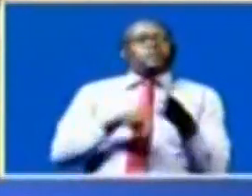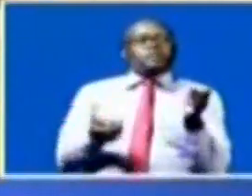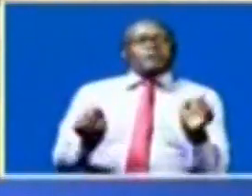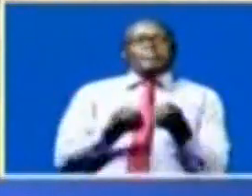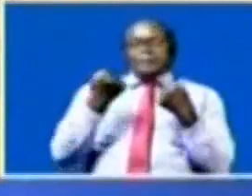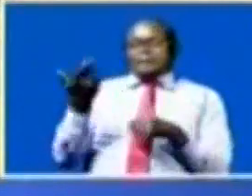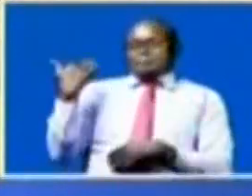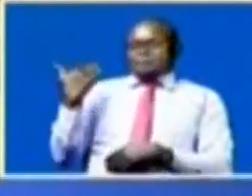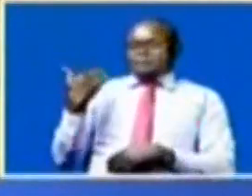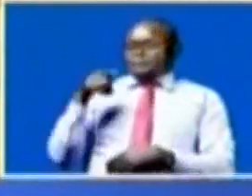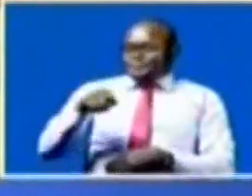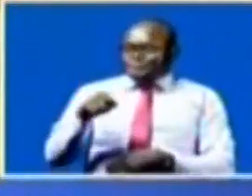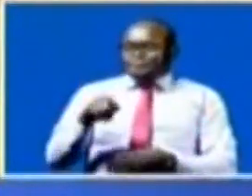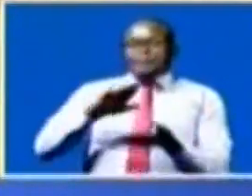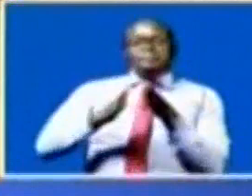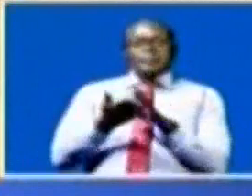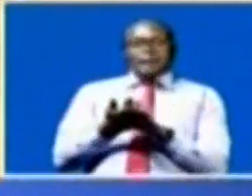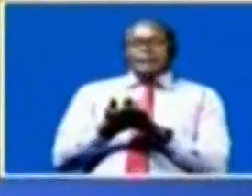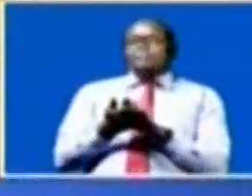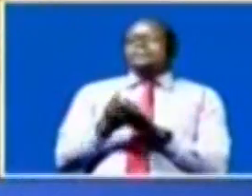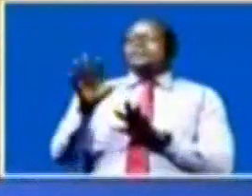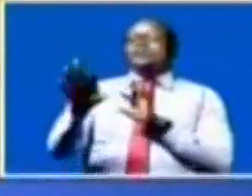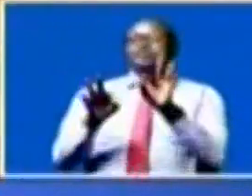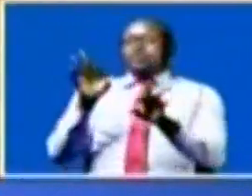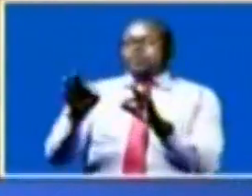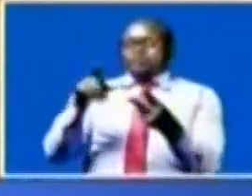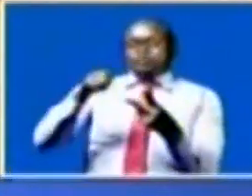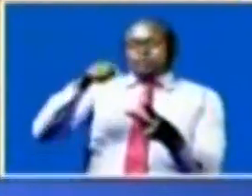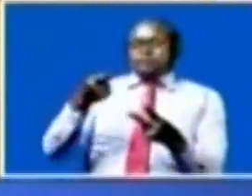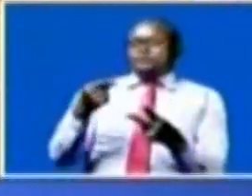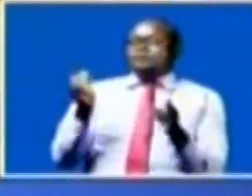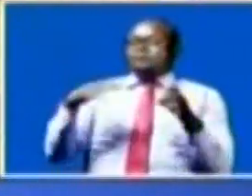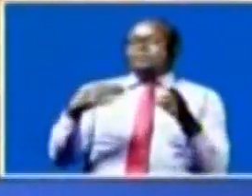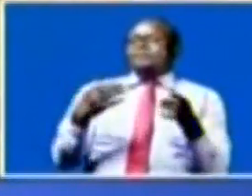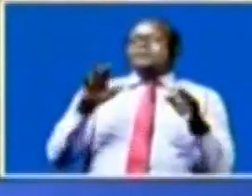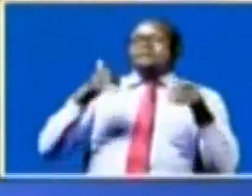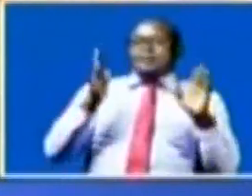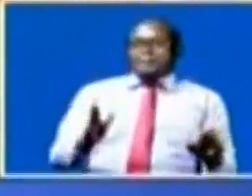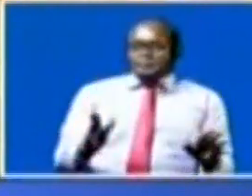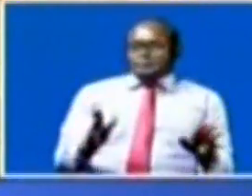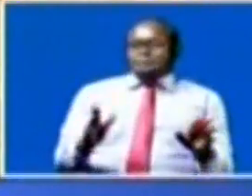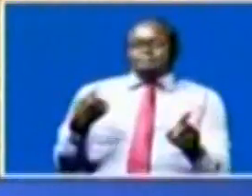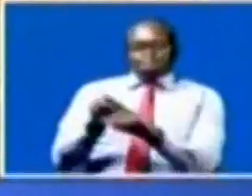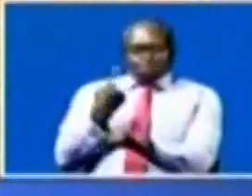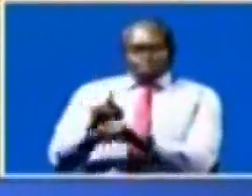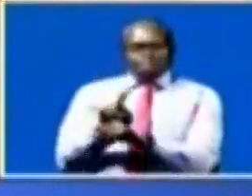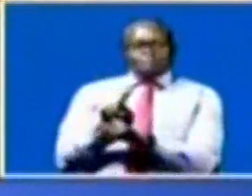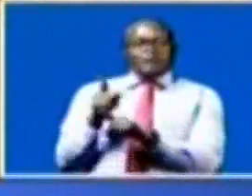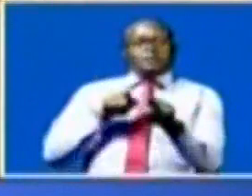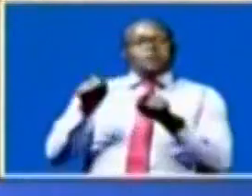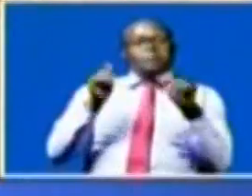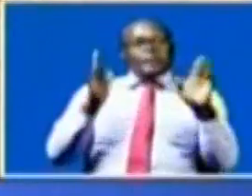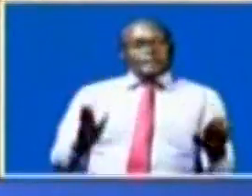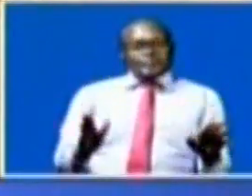past, dopa sheep has become an animal of choice for small-scale farmers, ranchers, breeders, and abattoir